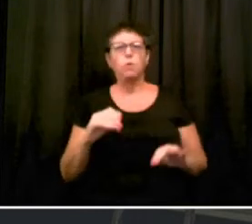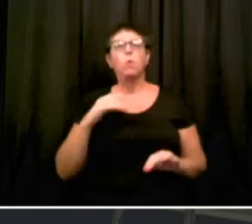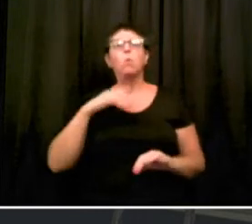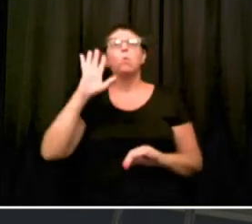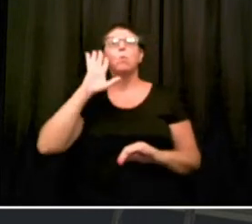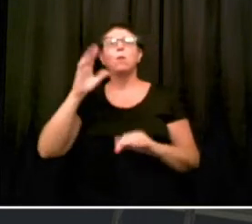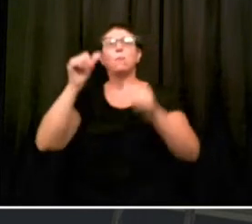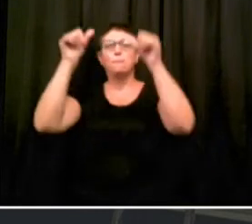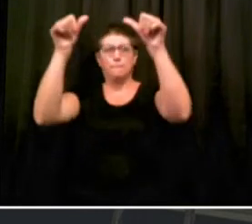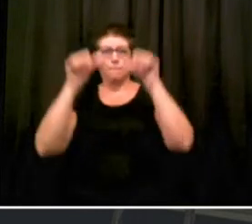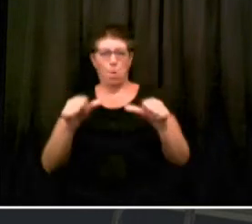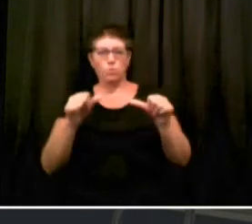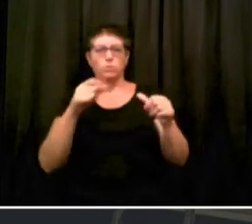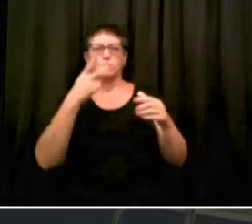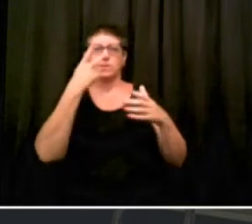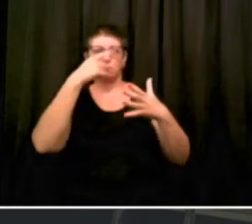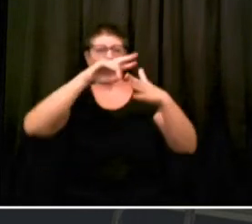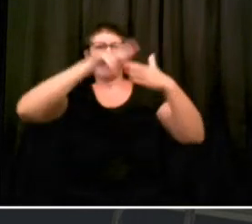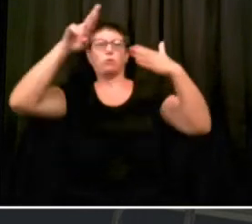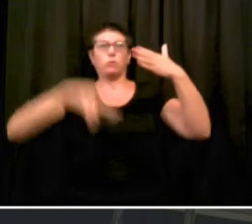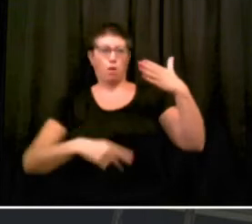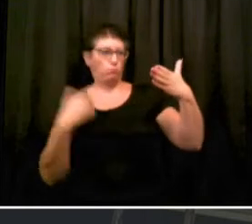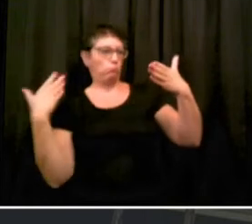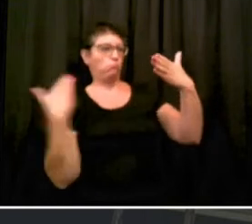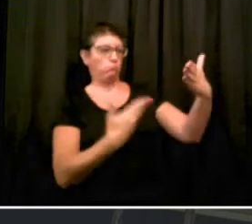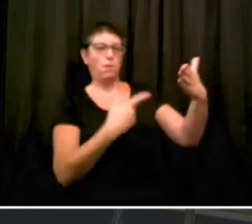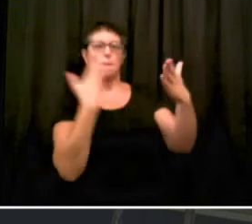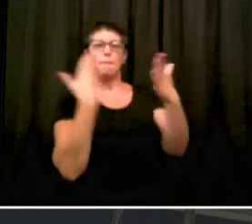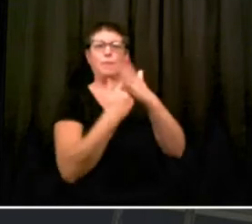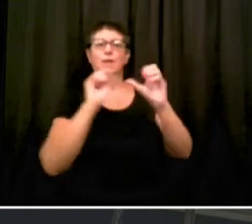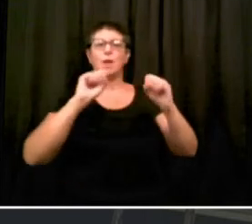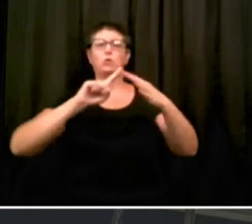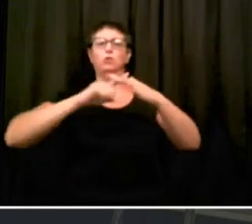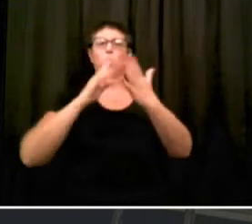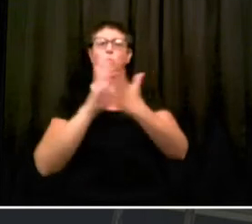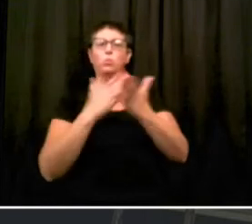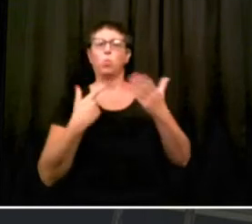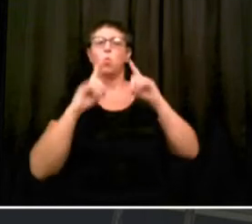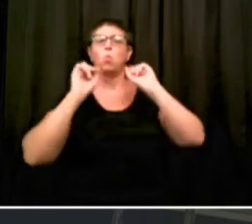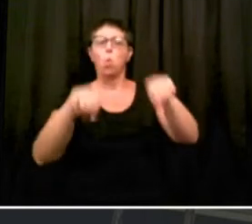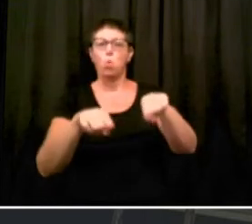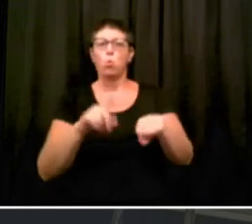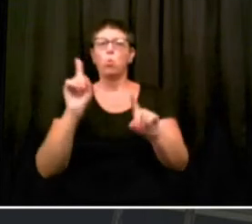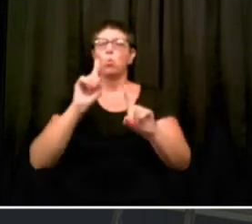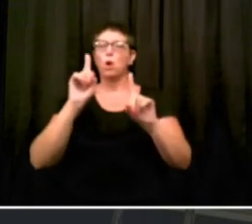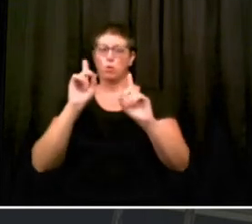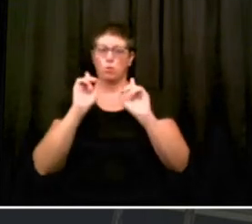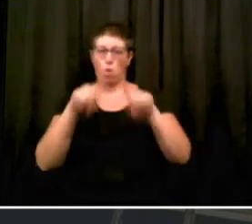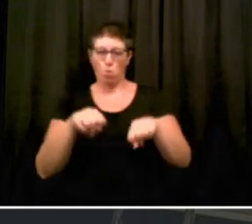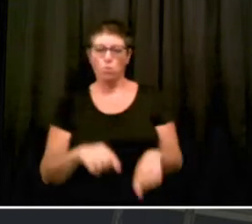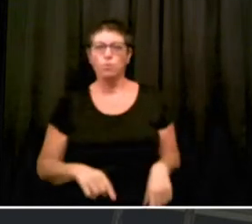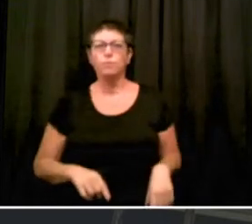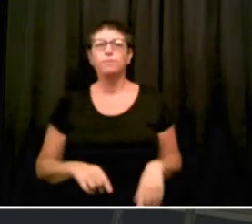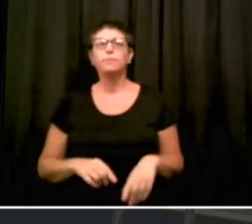on where each school stands. So far, what we're seeing is overwhelmingly, because of the hard work that's been happening over the last 3 months, that schools are